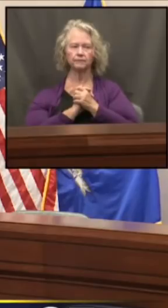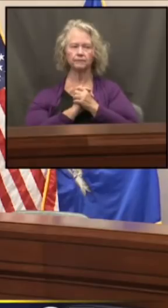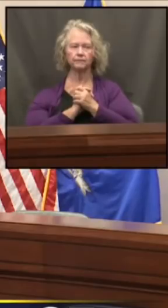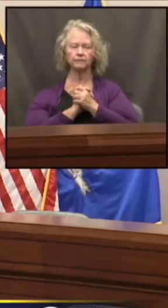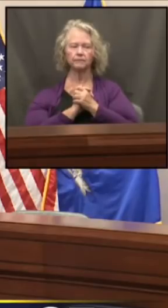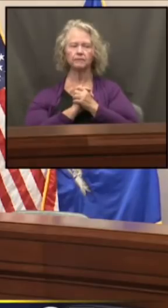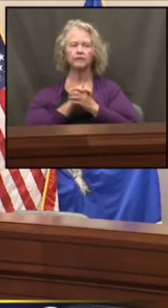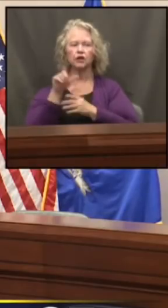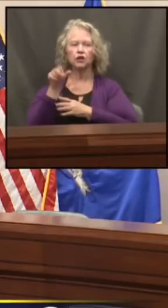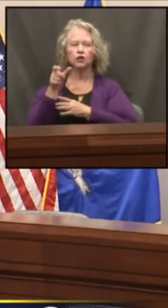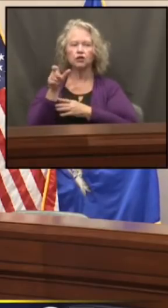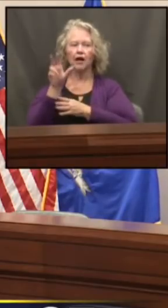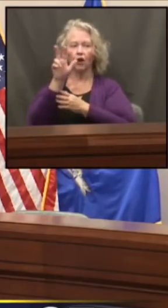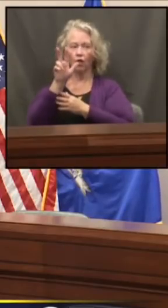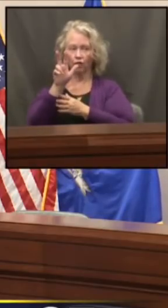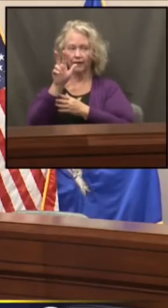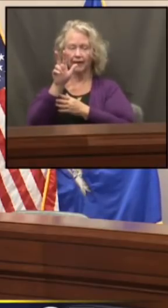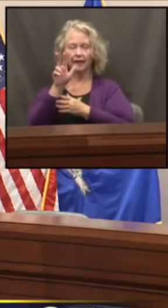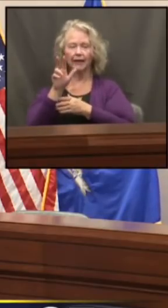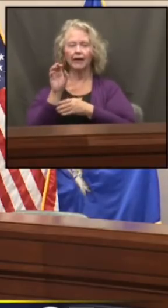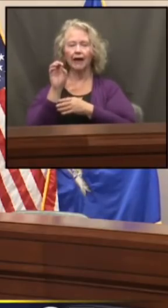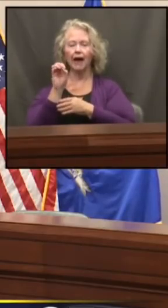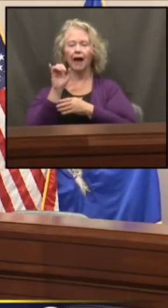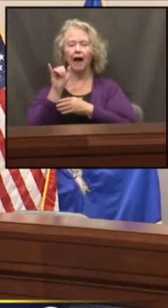Channel 3 Eyewitness News.